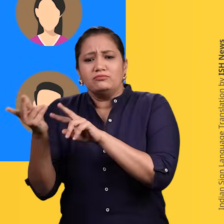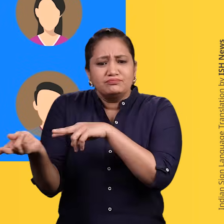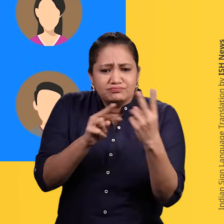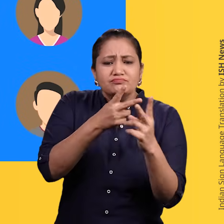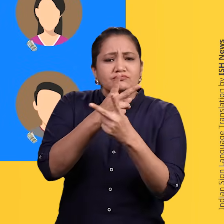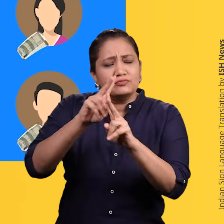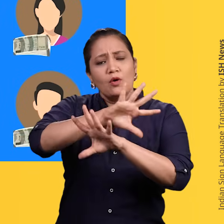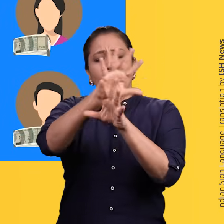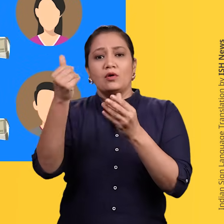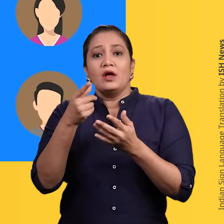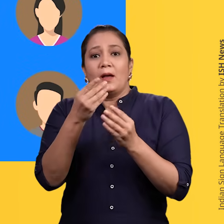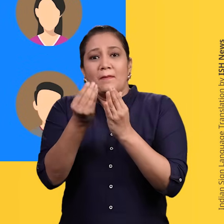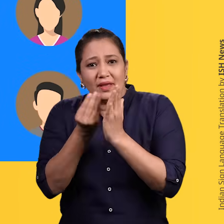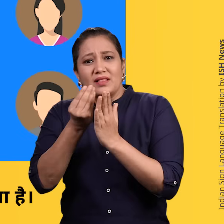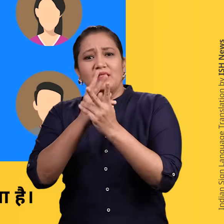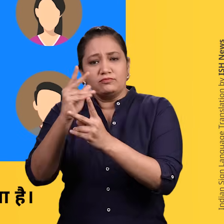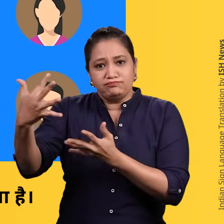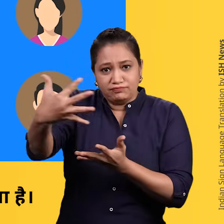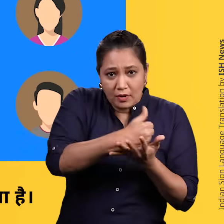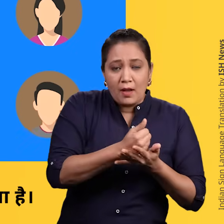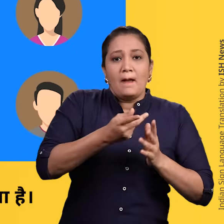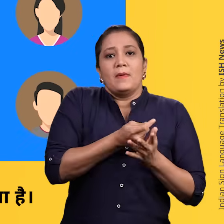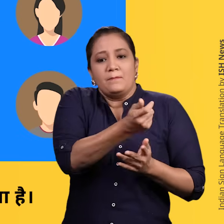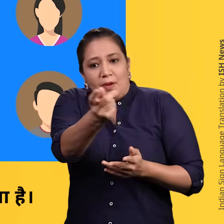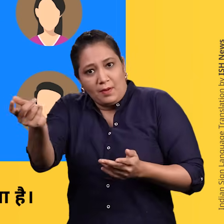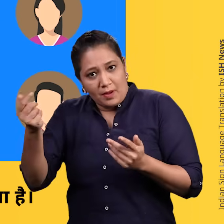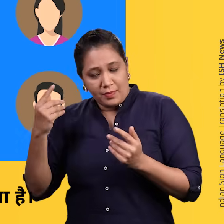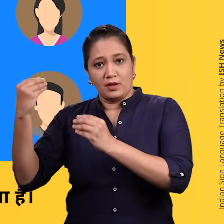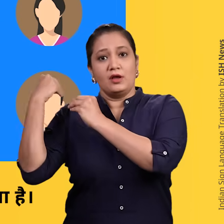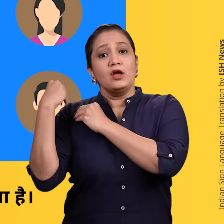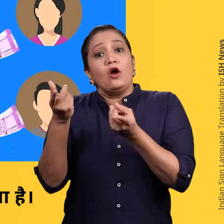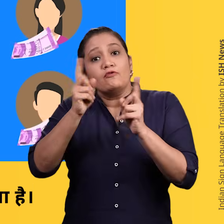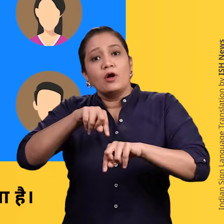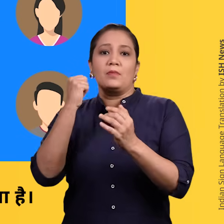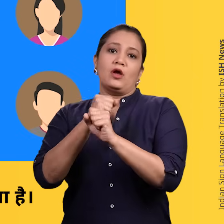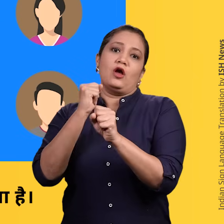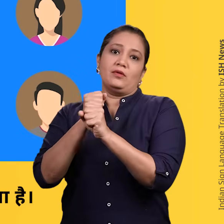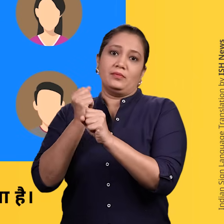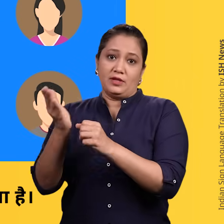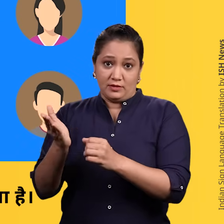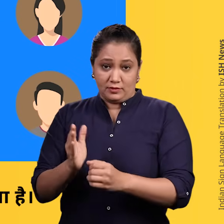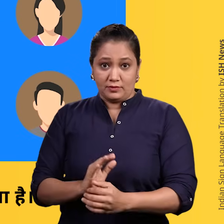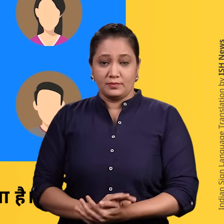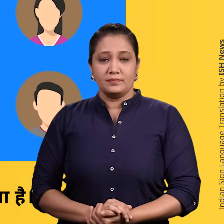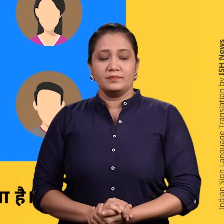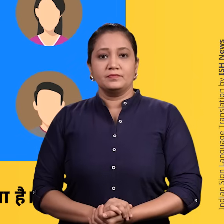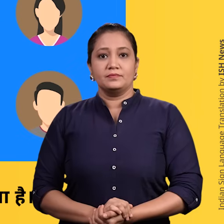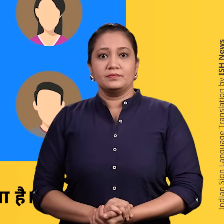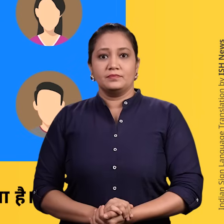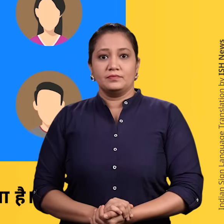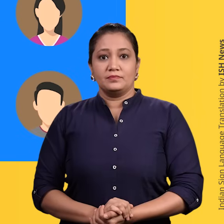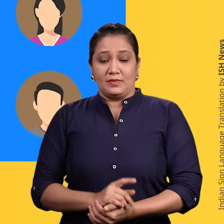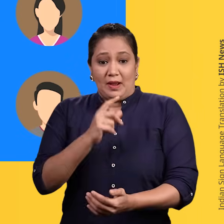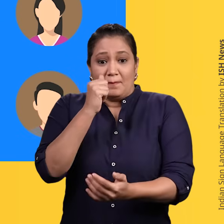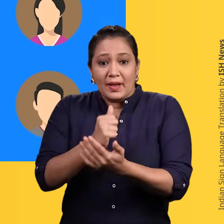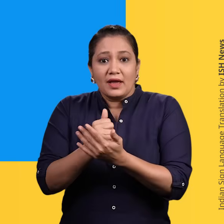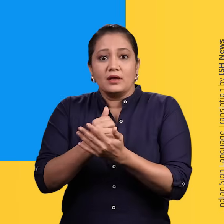banking needs of the government. It collects receipts and makes payments on behalf of the